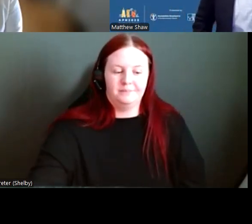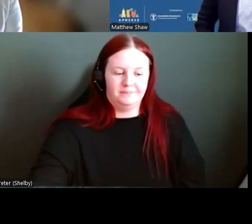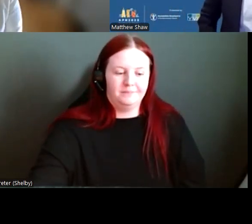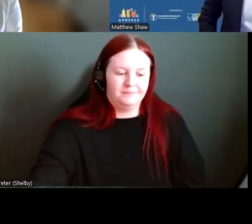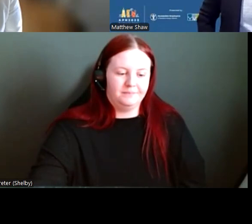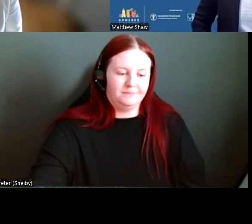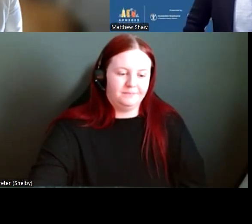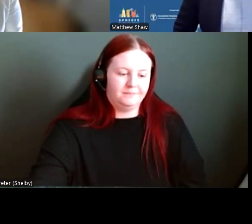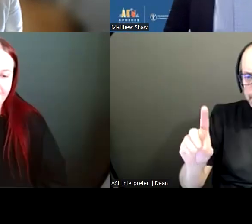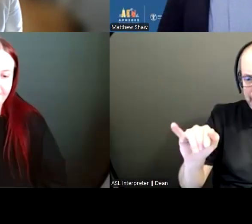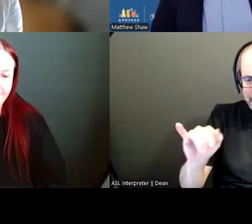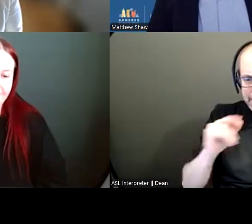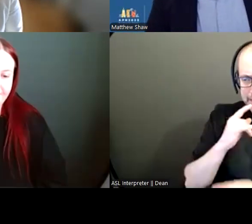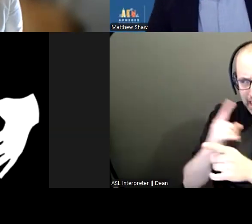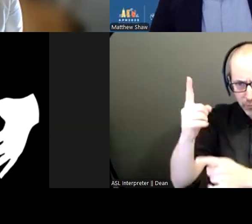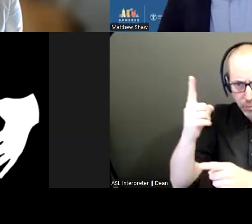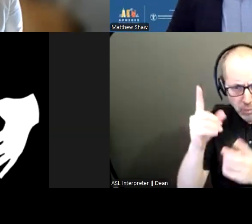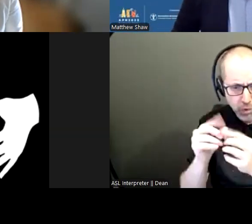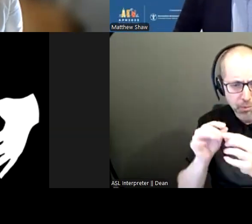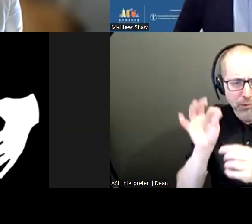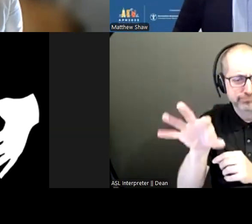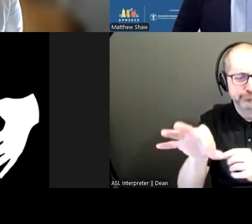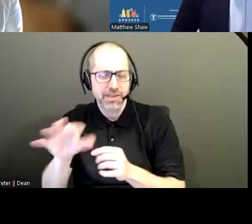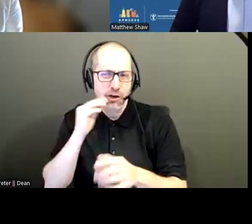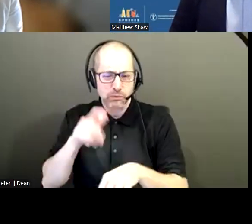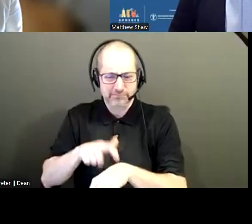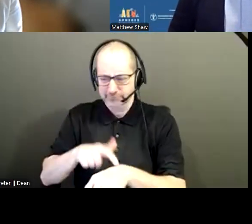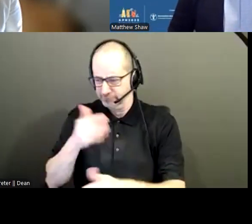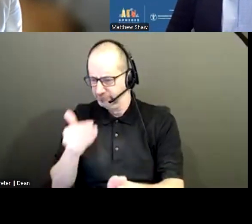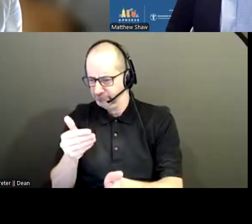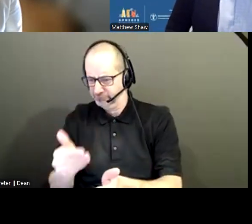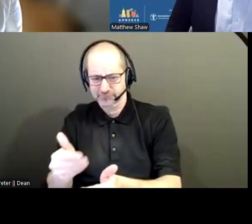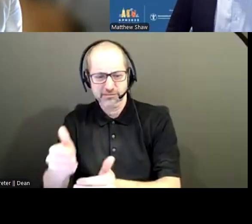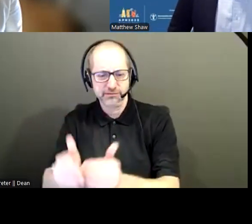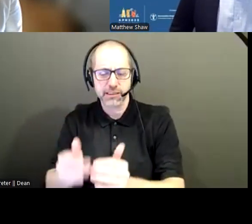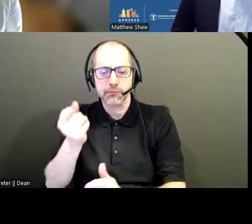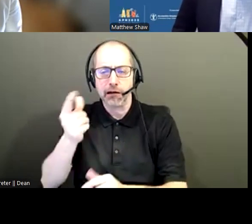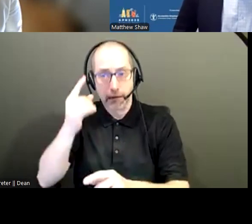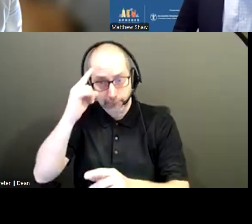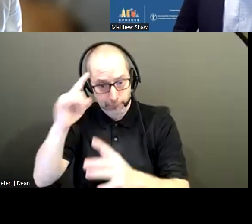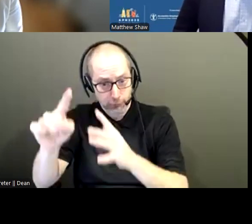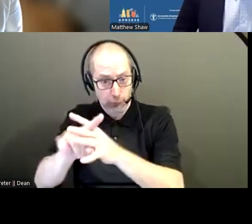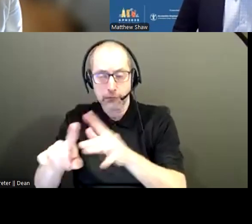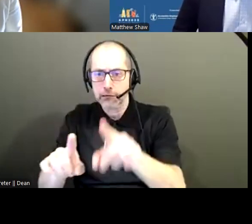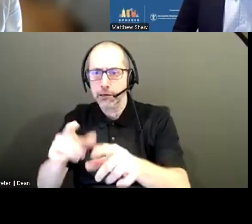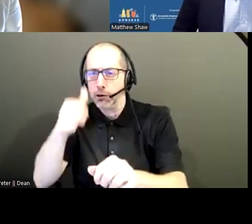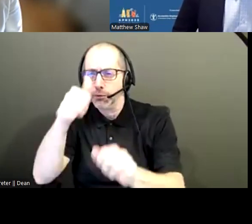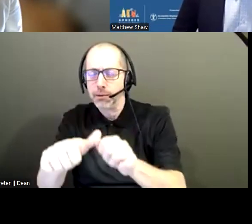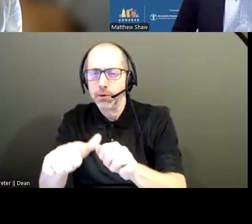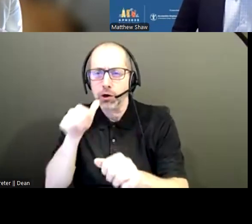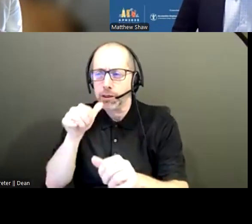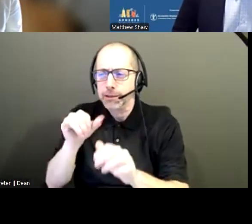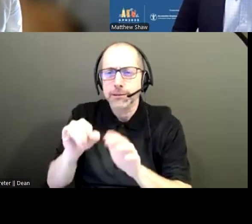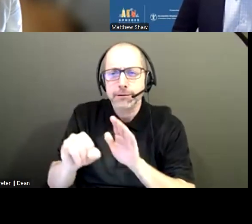of too was um, I just wanted to remind people to pay attention to barriers